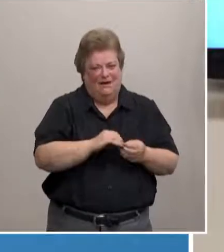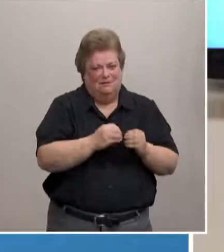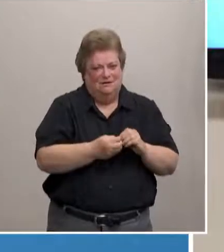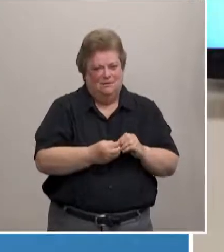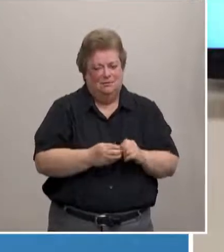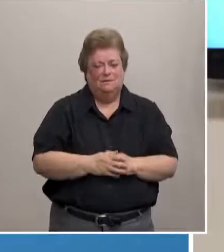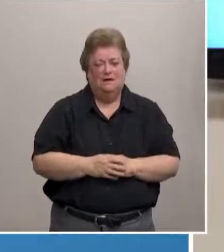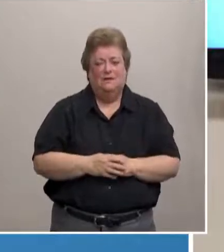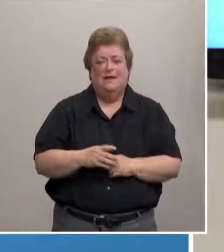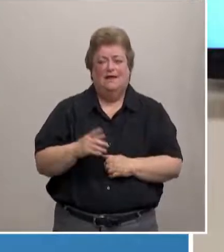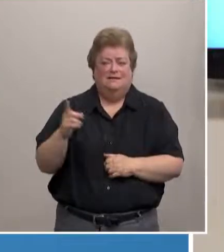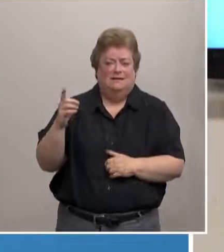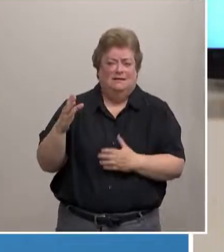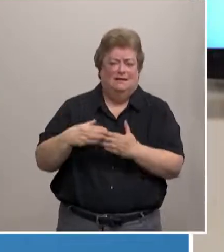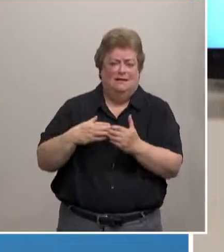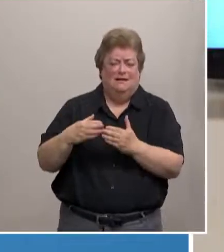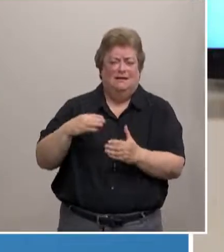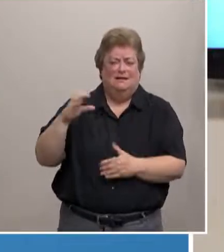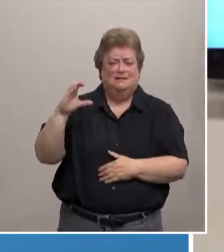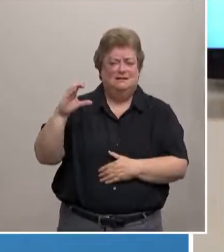the CDC